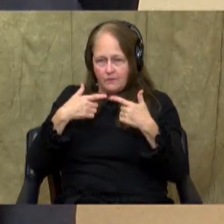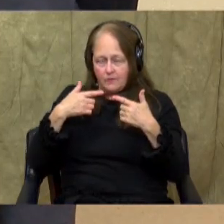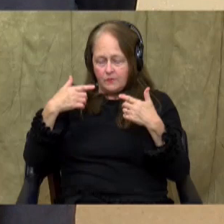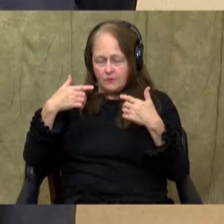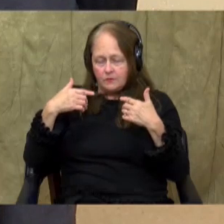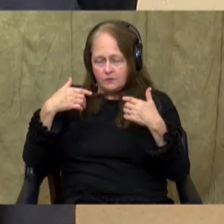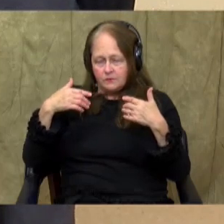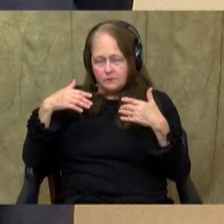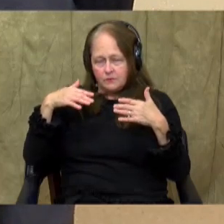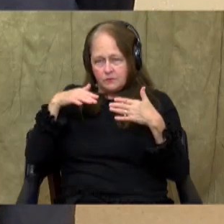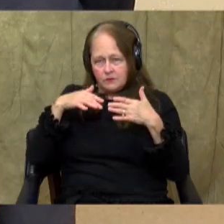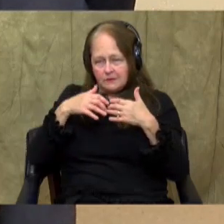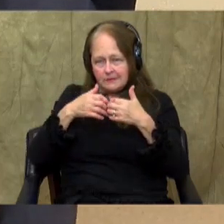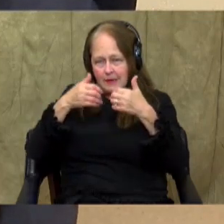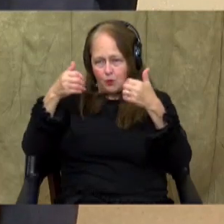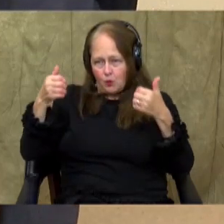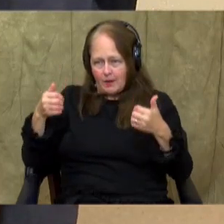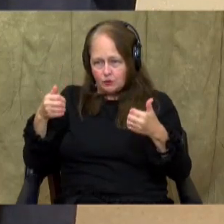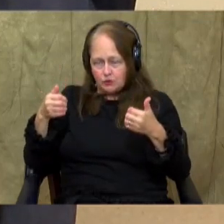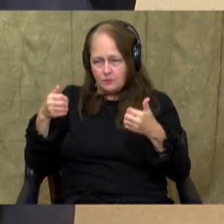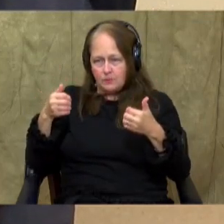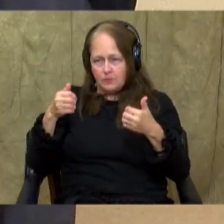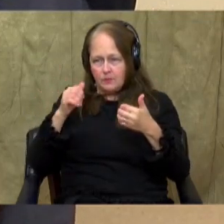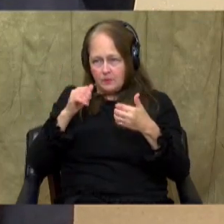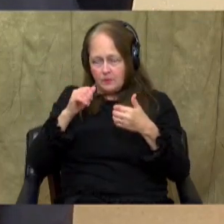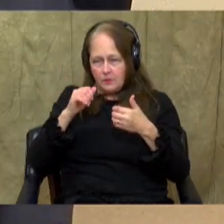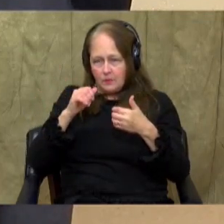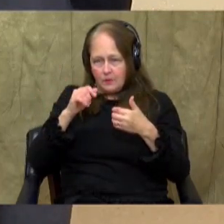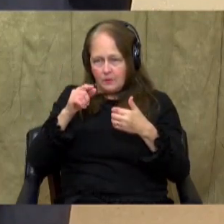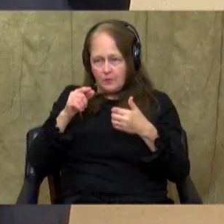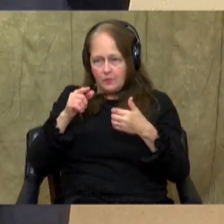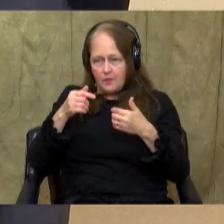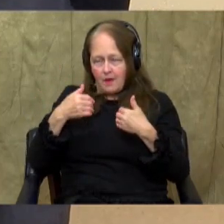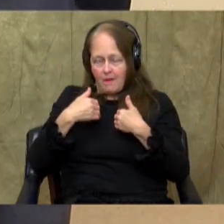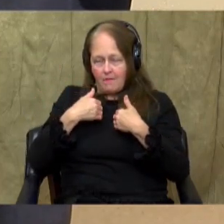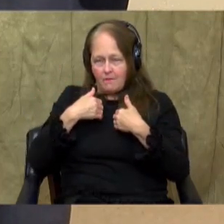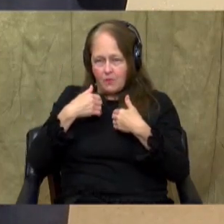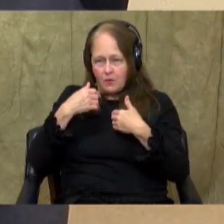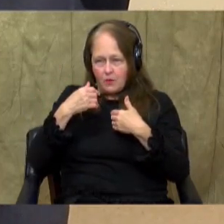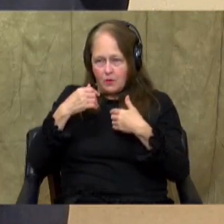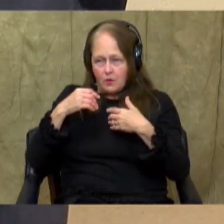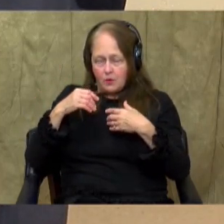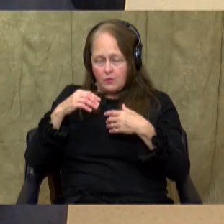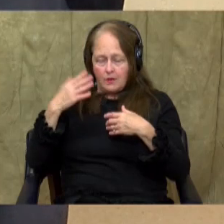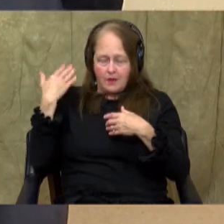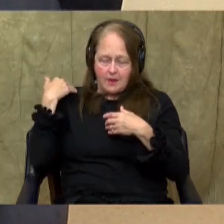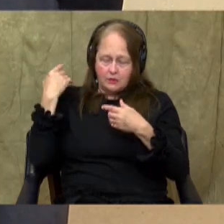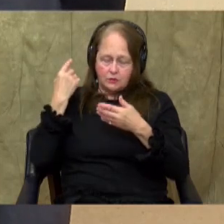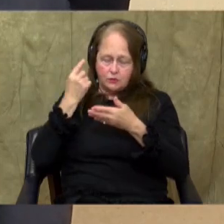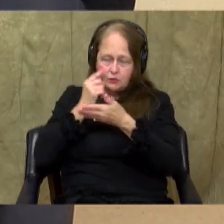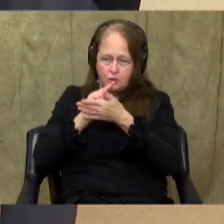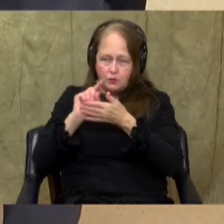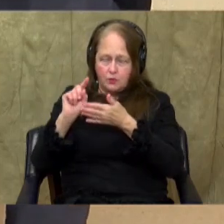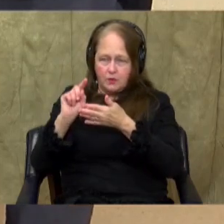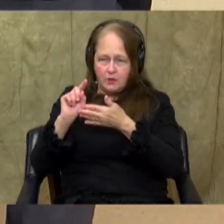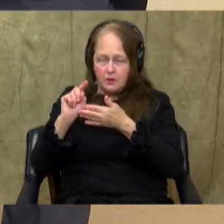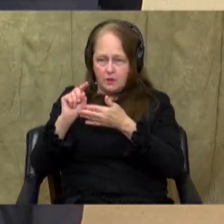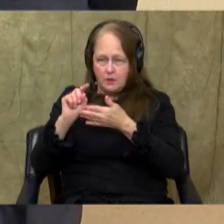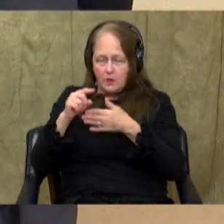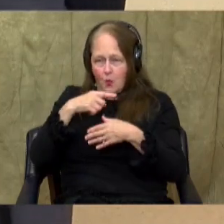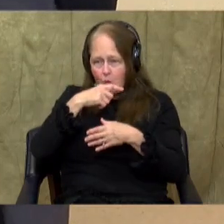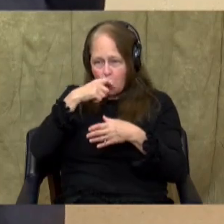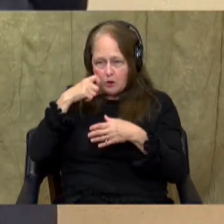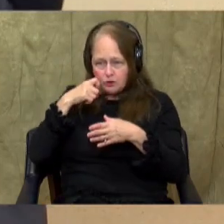segregation of races. So have you gotten whiplash yet? We've gone from Russia last week to now we're in Africa.